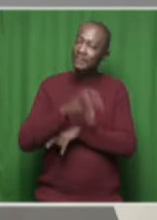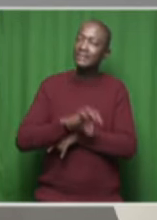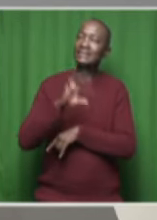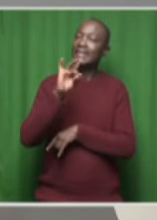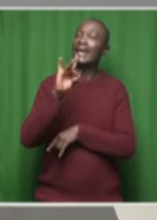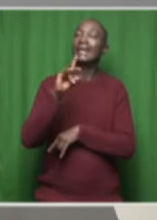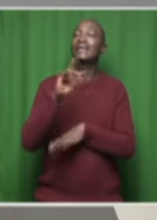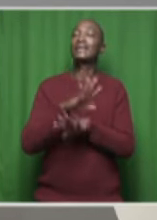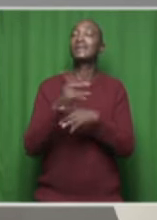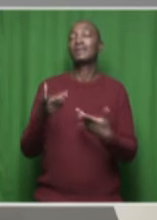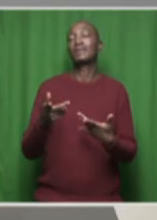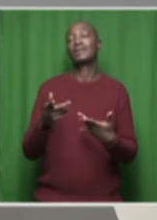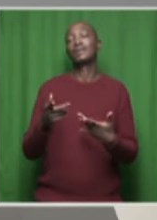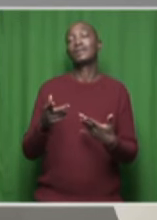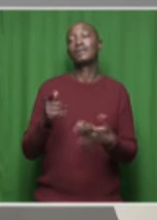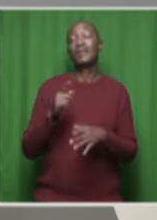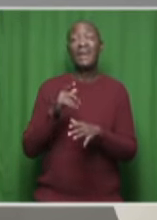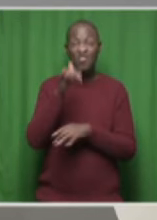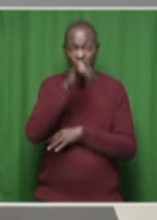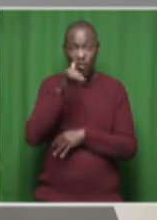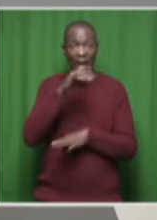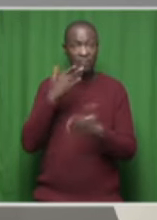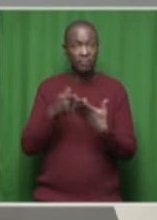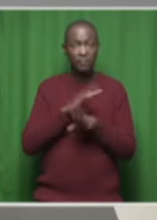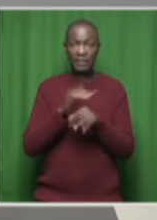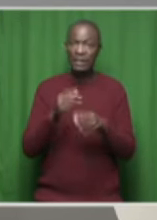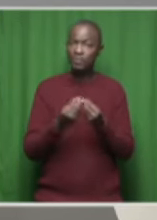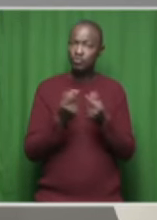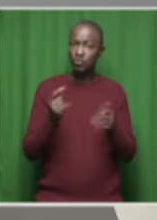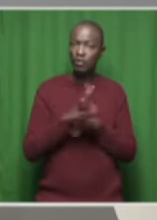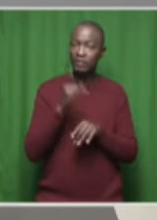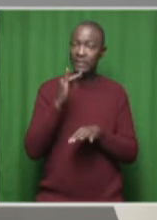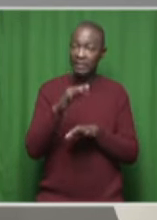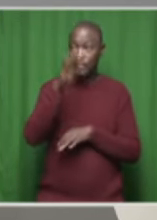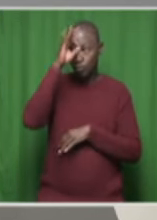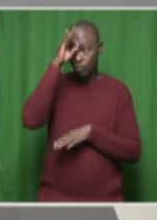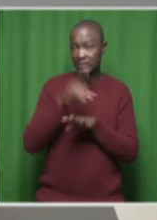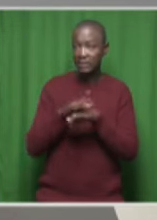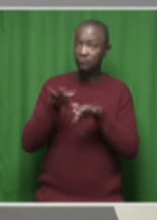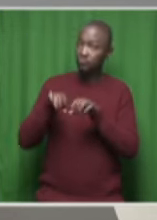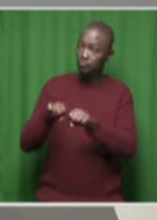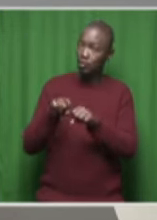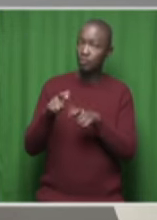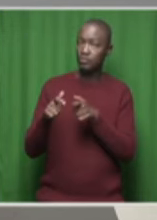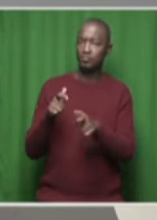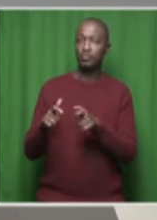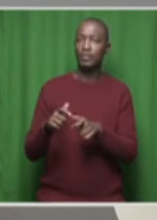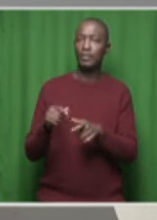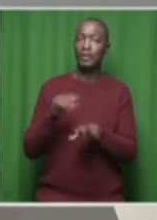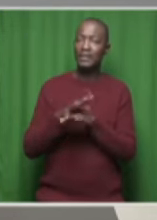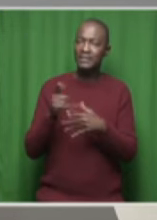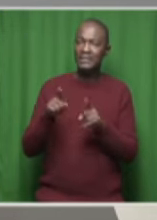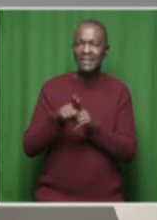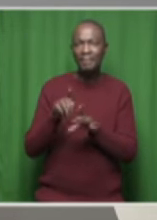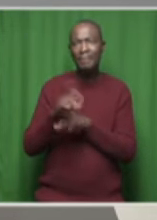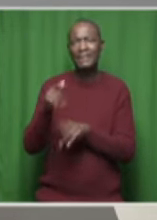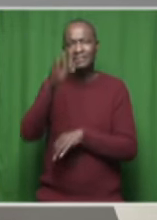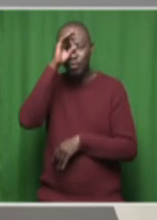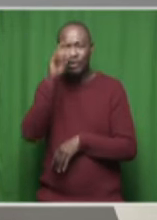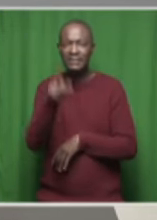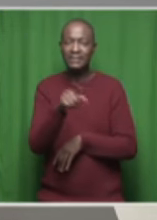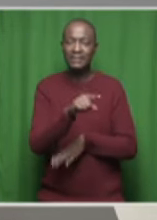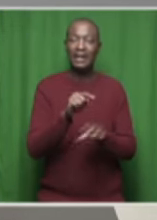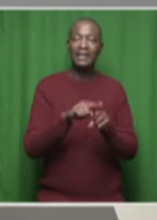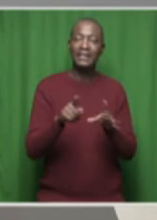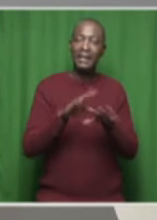can be dealt with if we hold police stations accountable. But also, like Metro Police and so on and so on, these must be